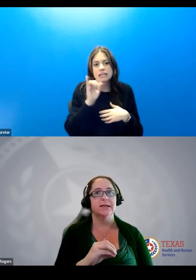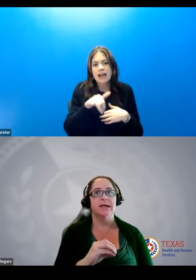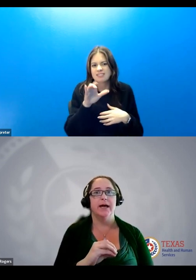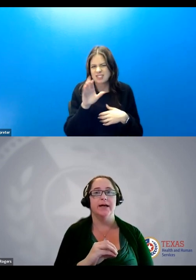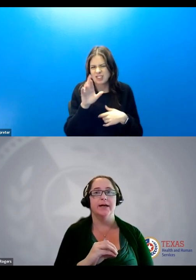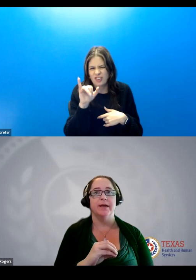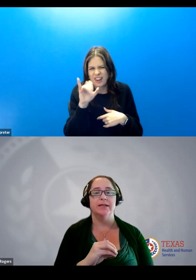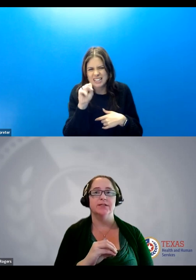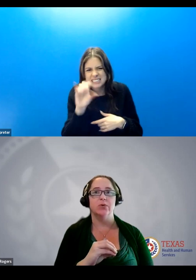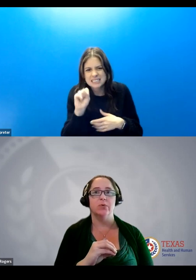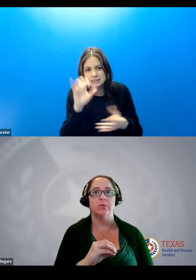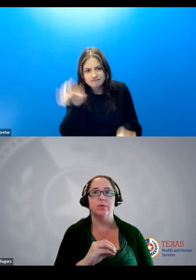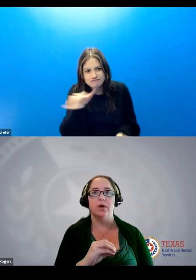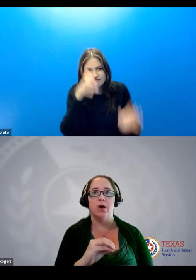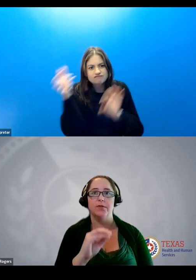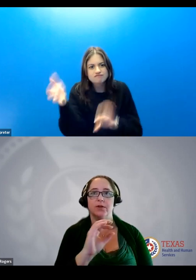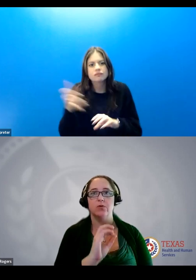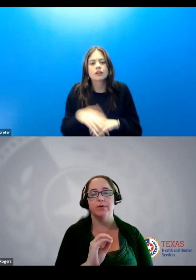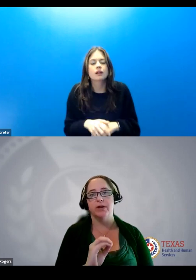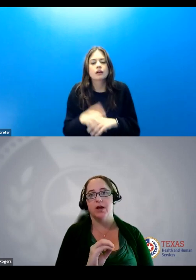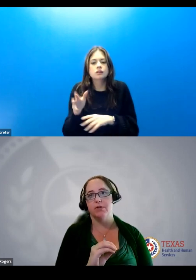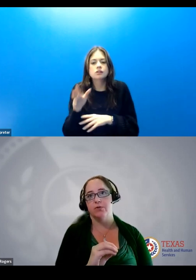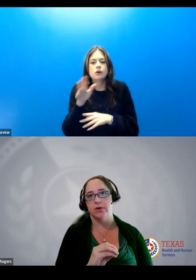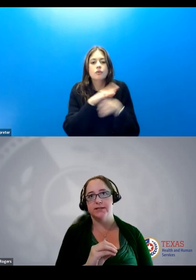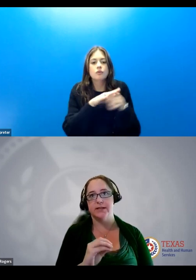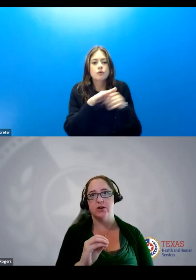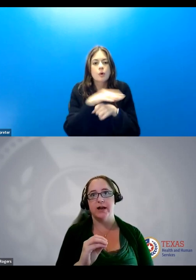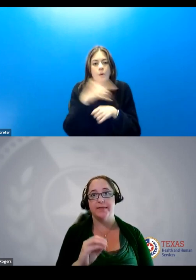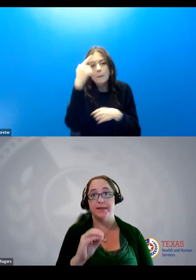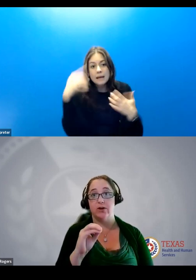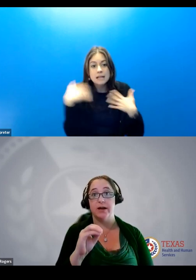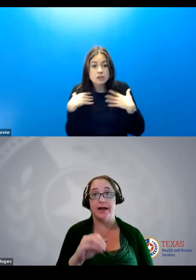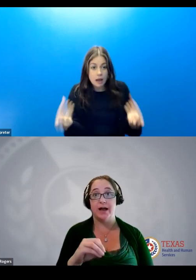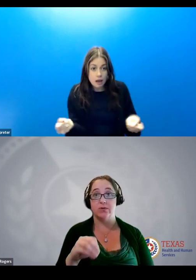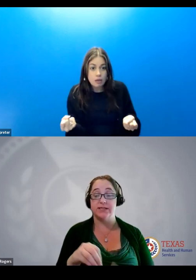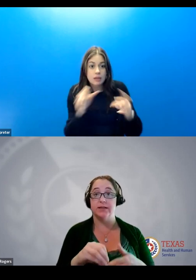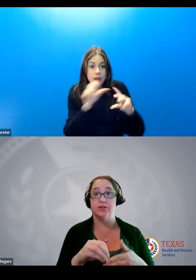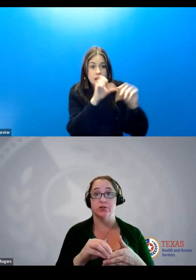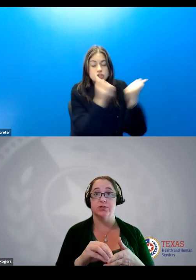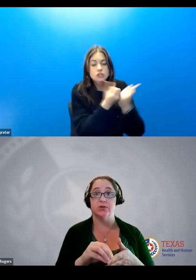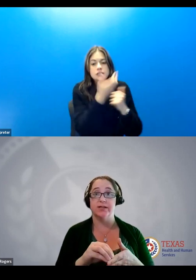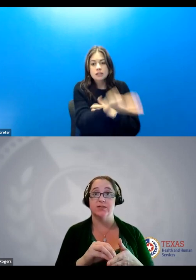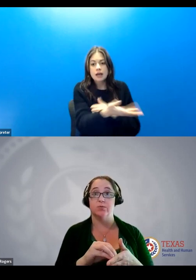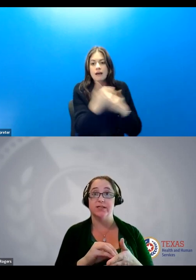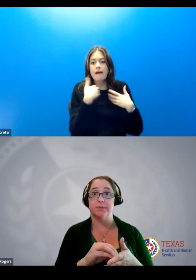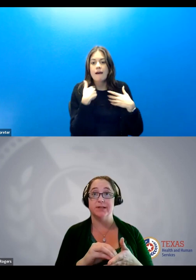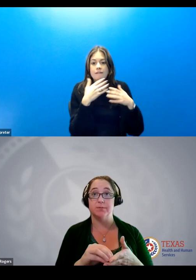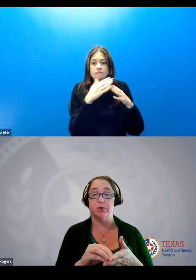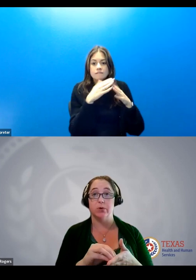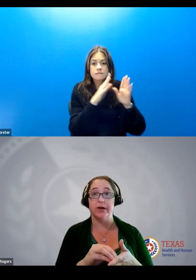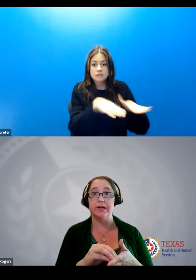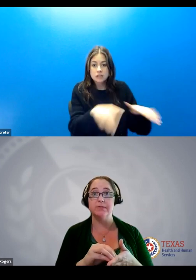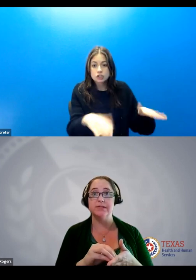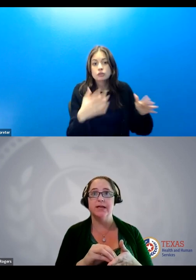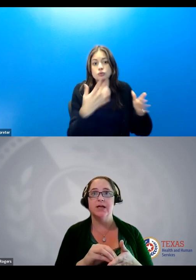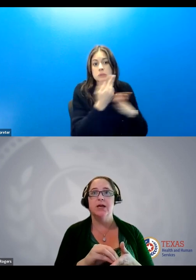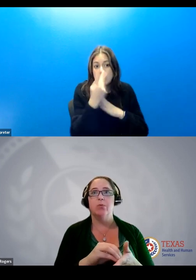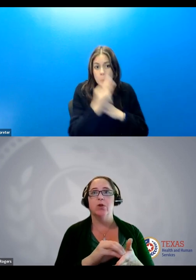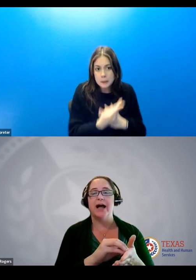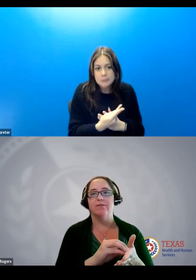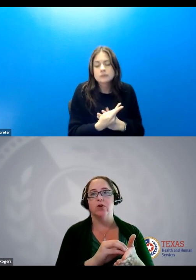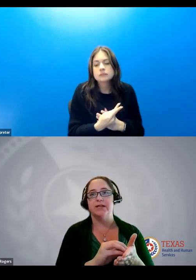crisis. And so the local mental health authorities that are housing the children's crisis respite